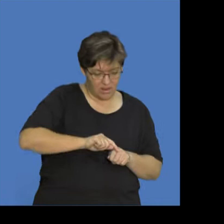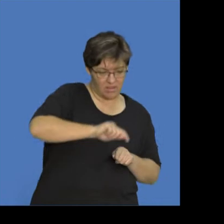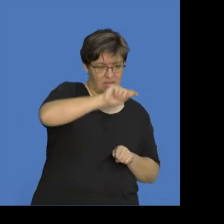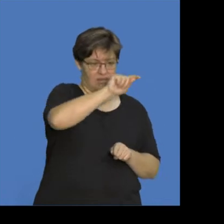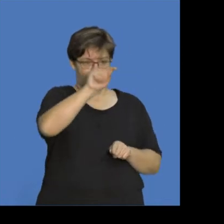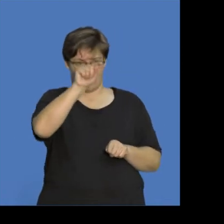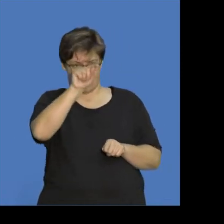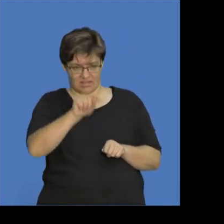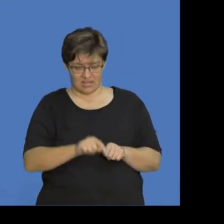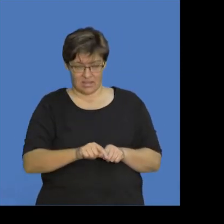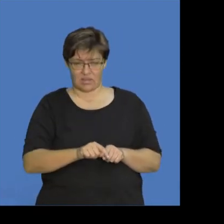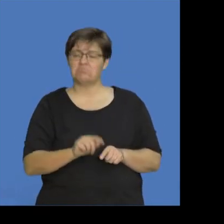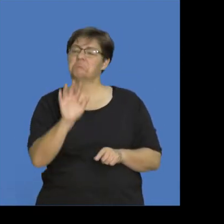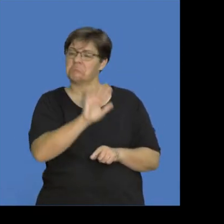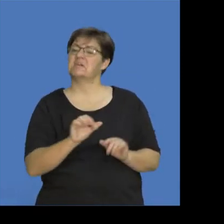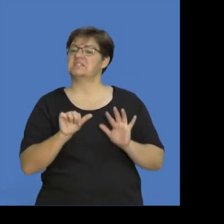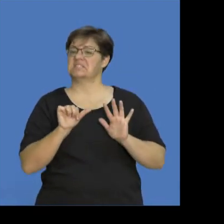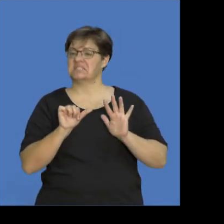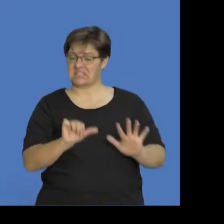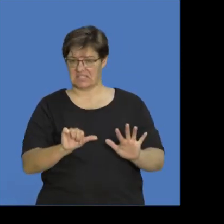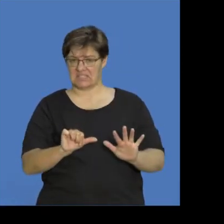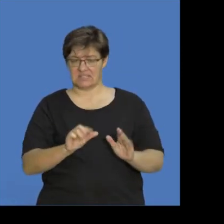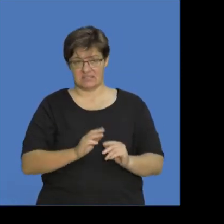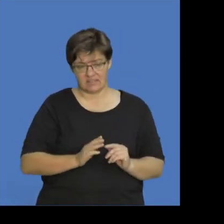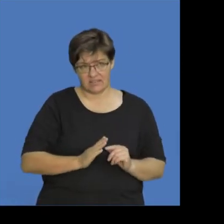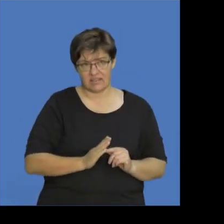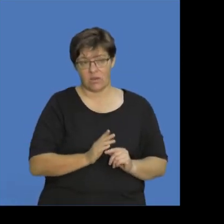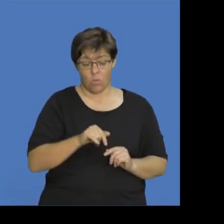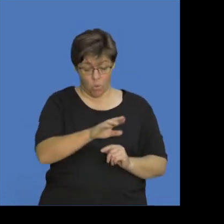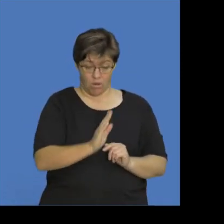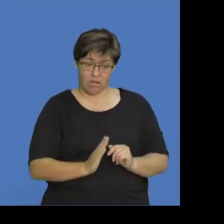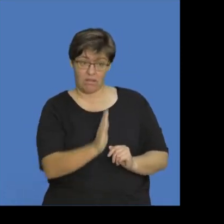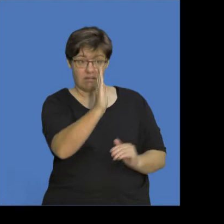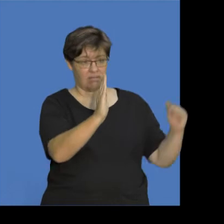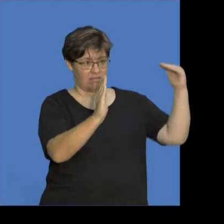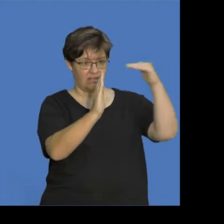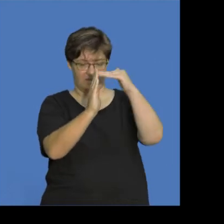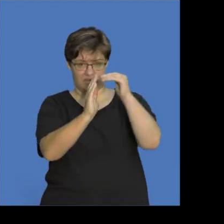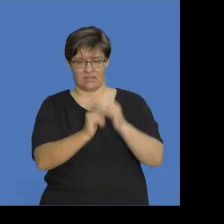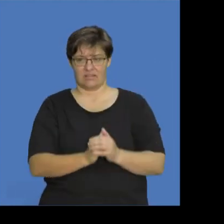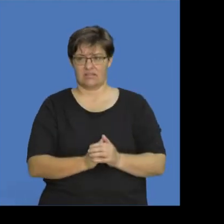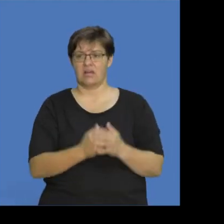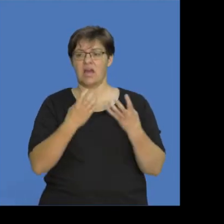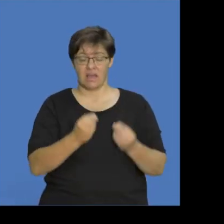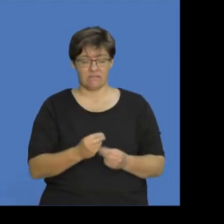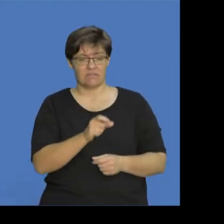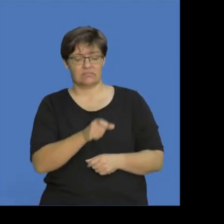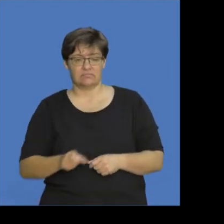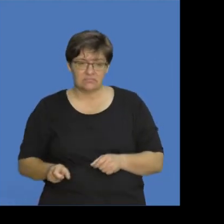do. Because about 6 students walk, okay? Then we have